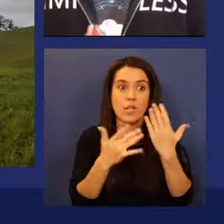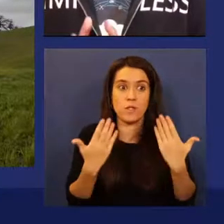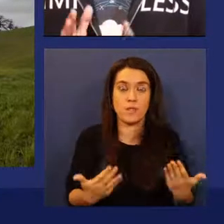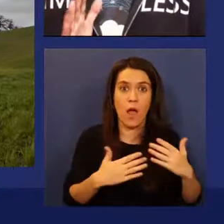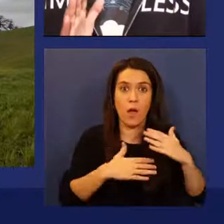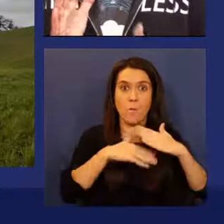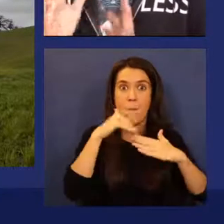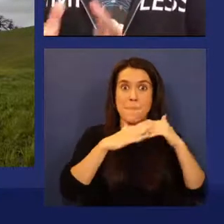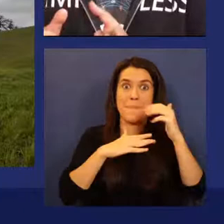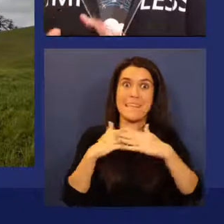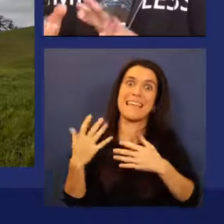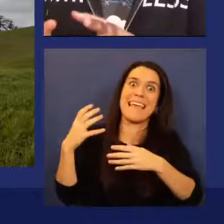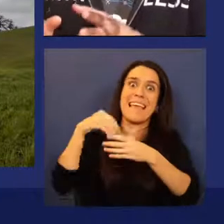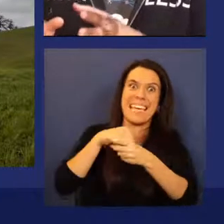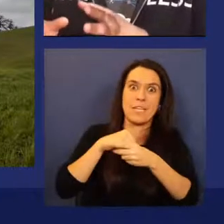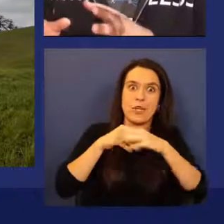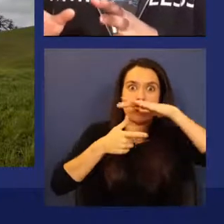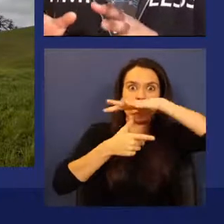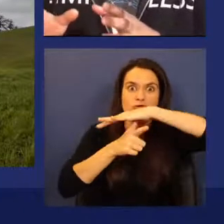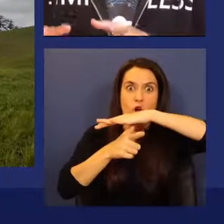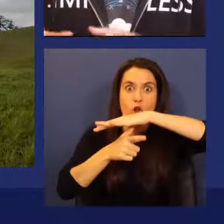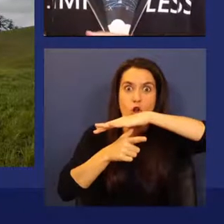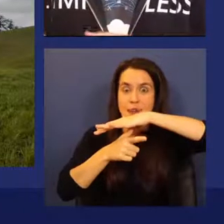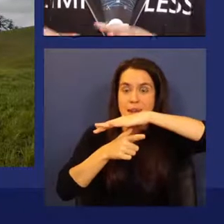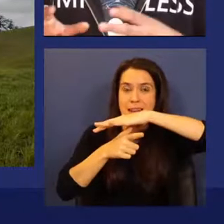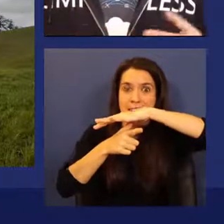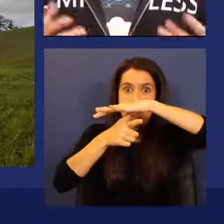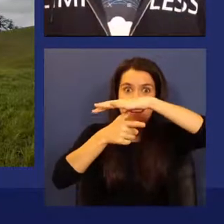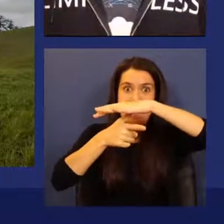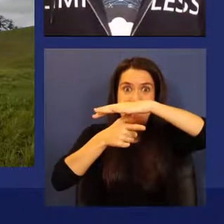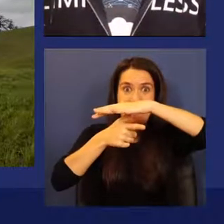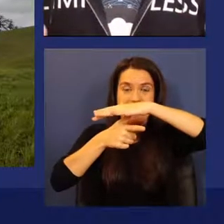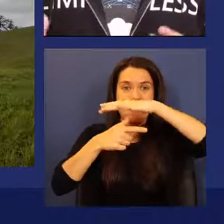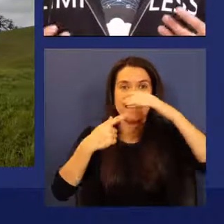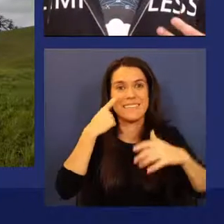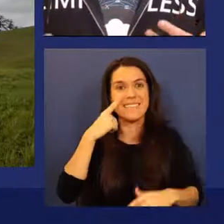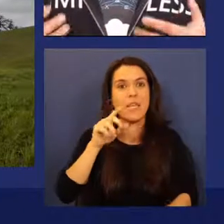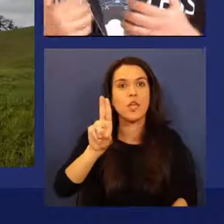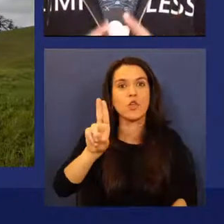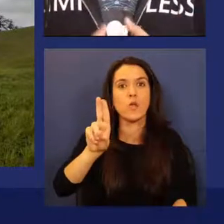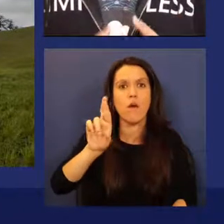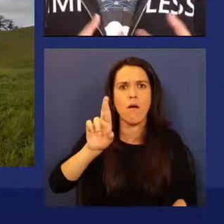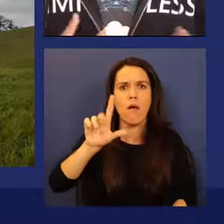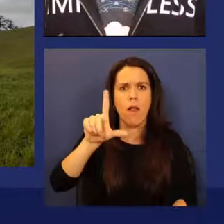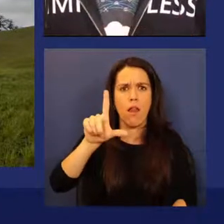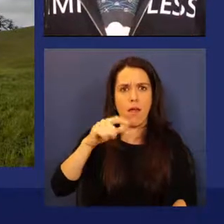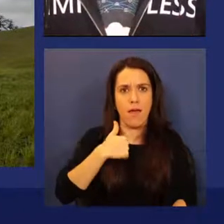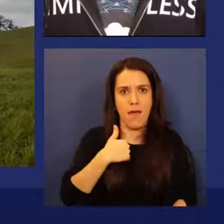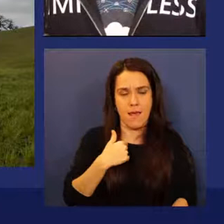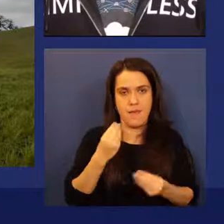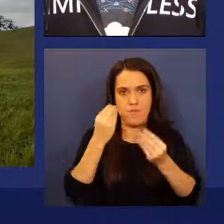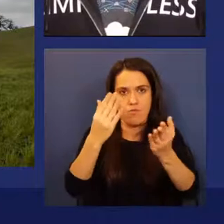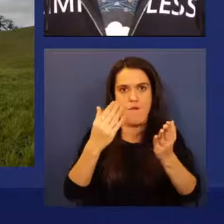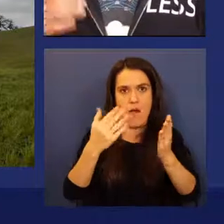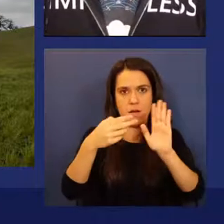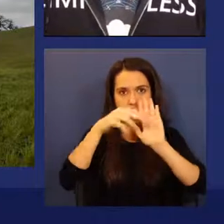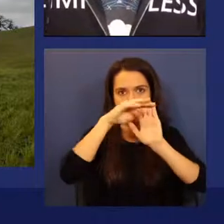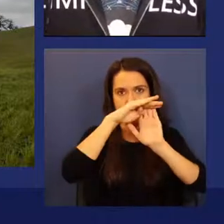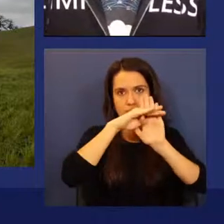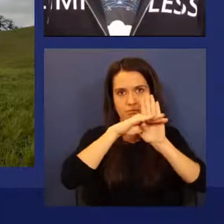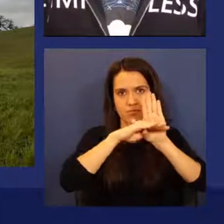drone. I include my URLs with the solutions that that I was able to collaborate on with